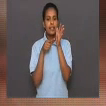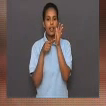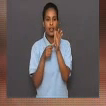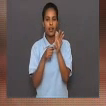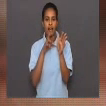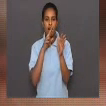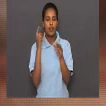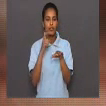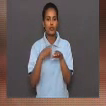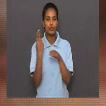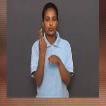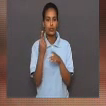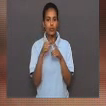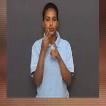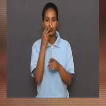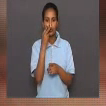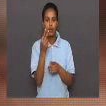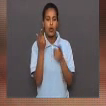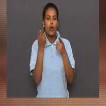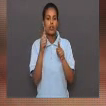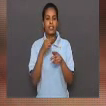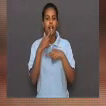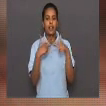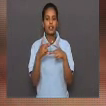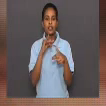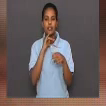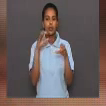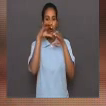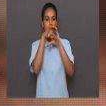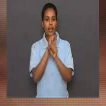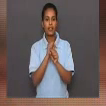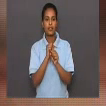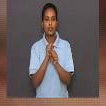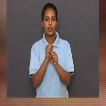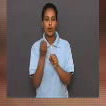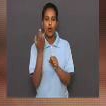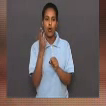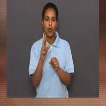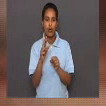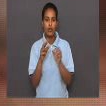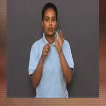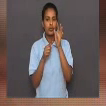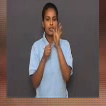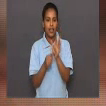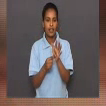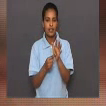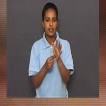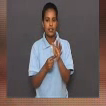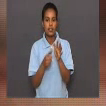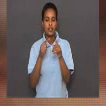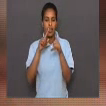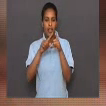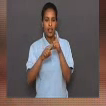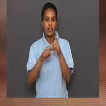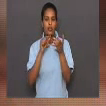Indicators are often used to show when the reaction is complete or to indicate the